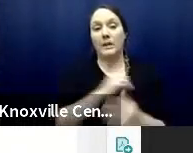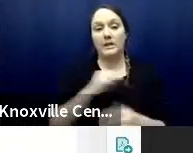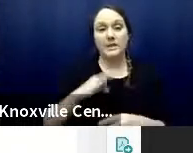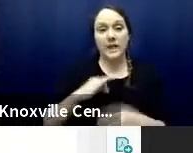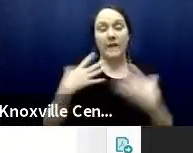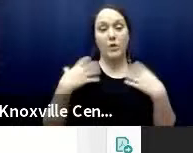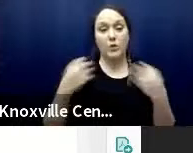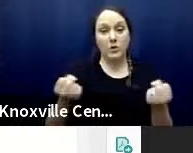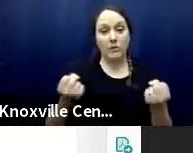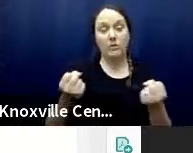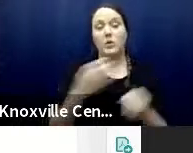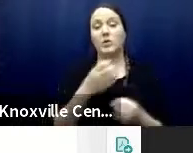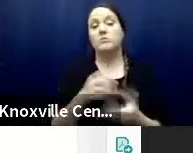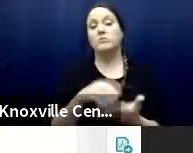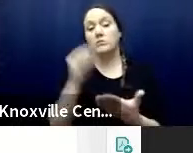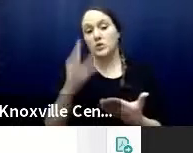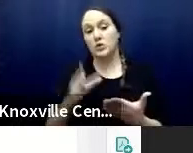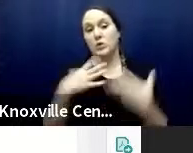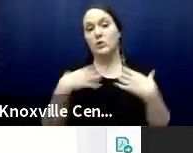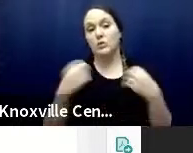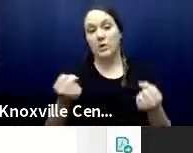recovered students.